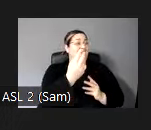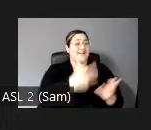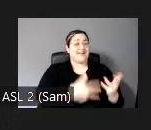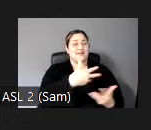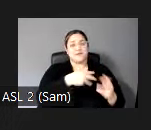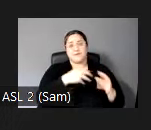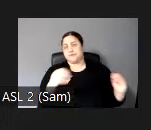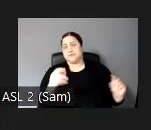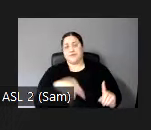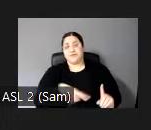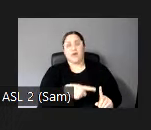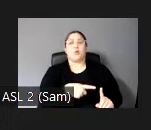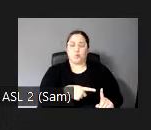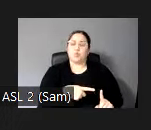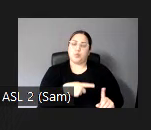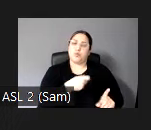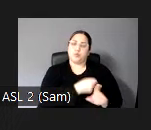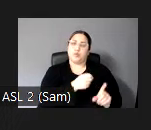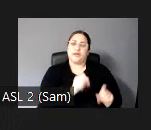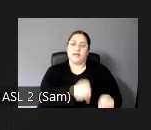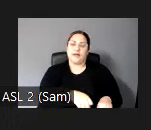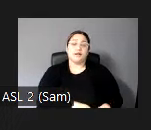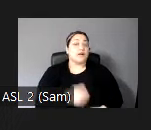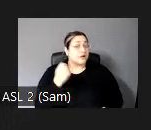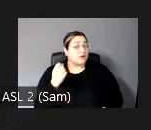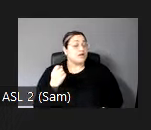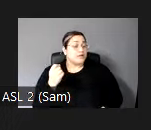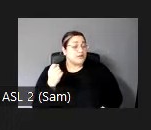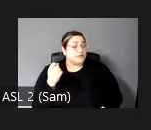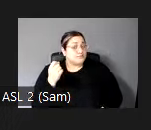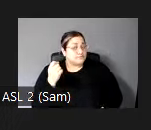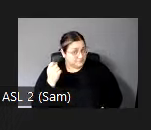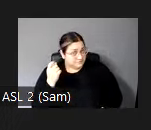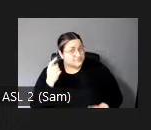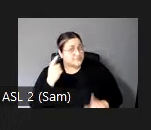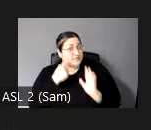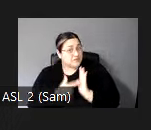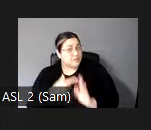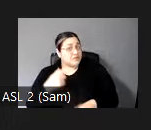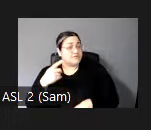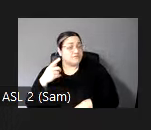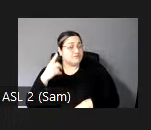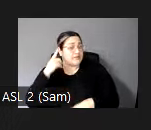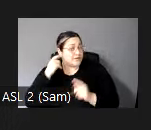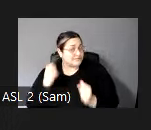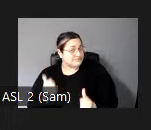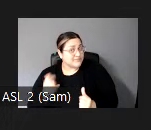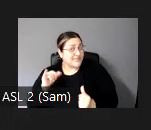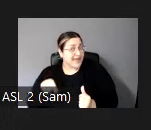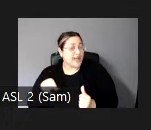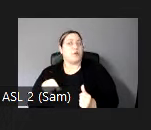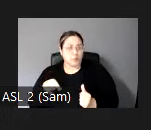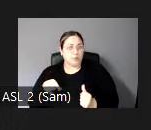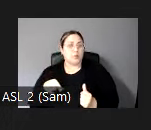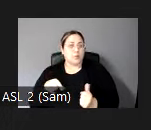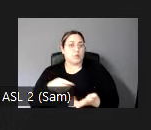that can include things like hearing loss. So while the hearing loss doesn't necessarily cause dementia, when you can't hear, you